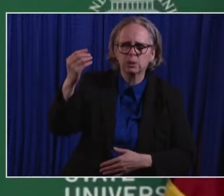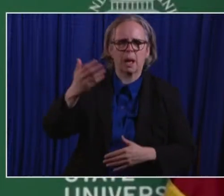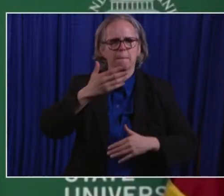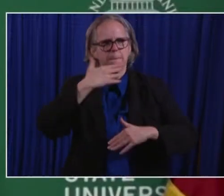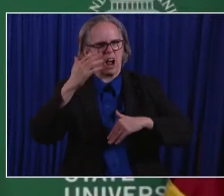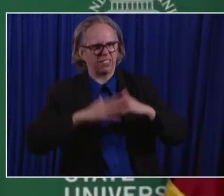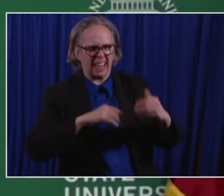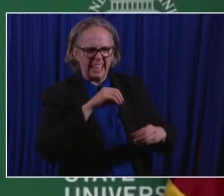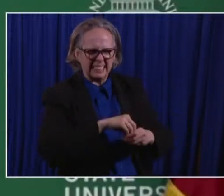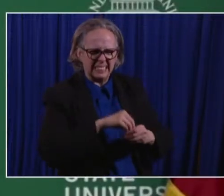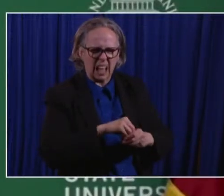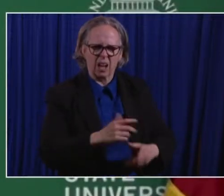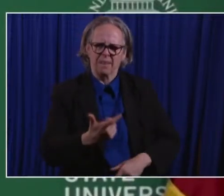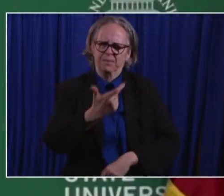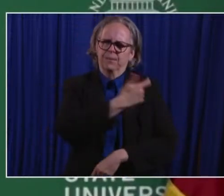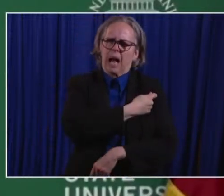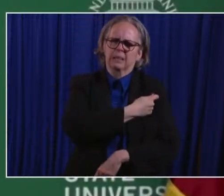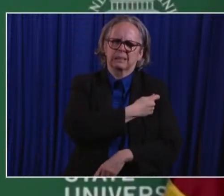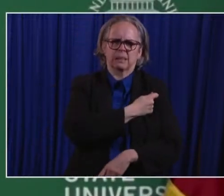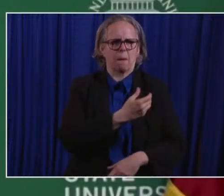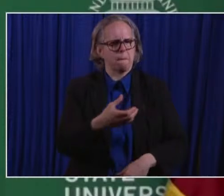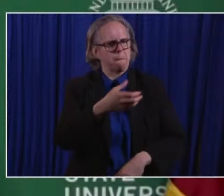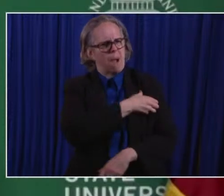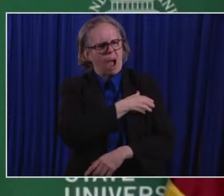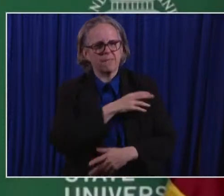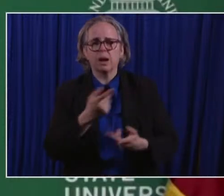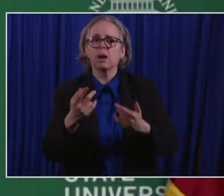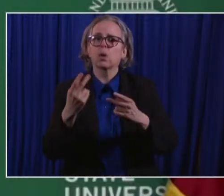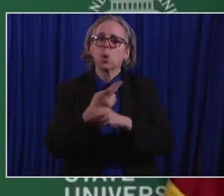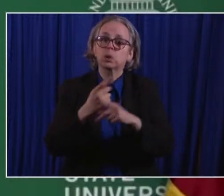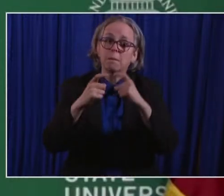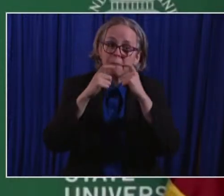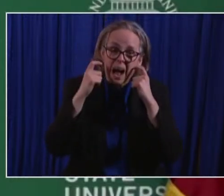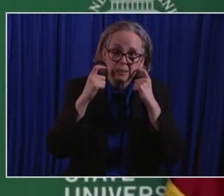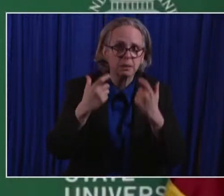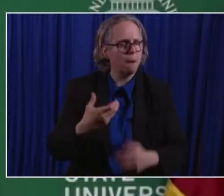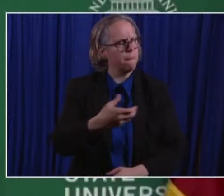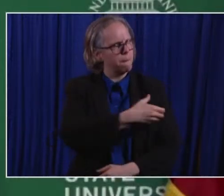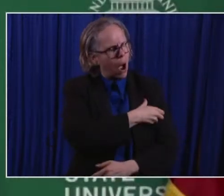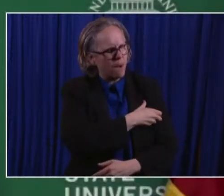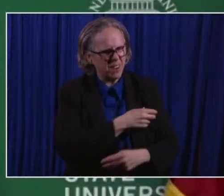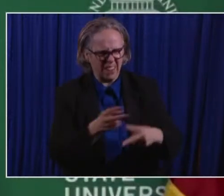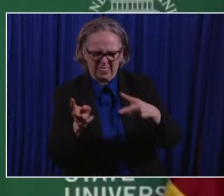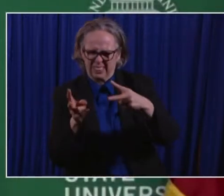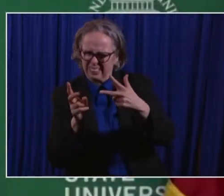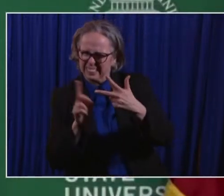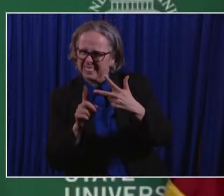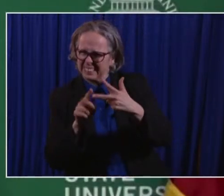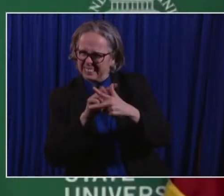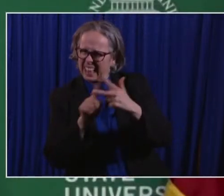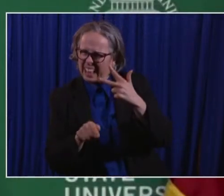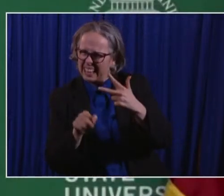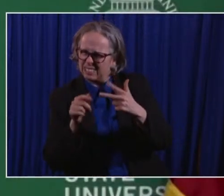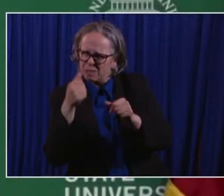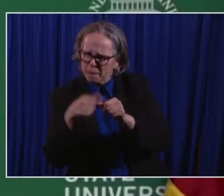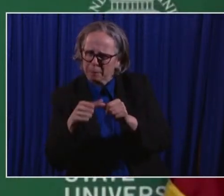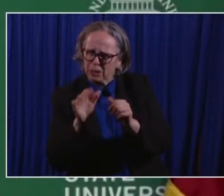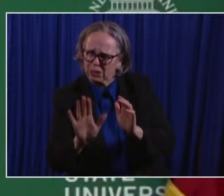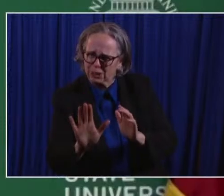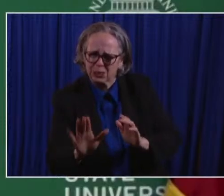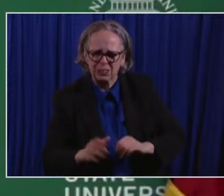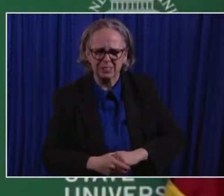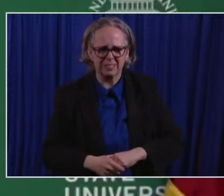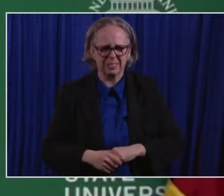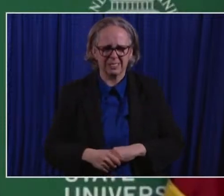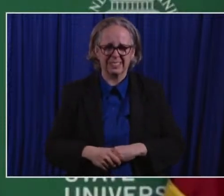extremely powerful. The masks are extremely powerful. And I think people can take those and kind of figure out what they're going to do based on the